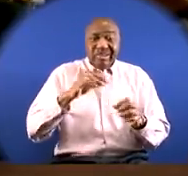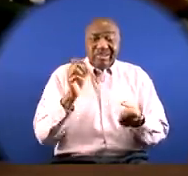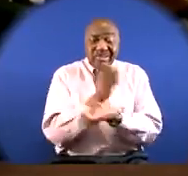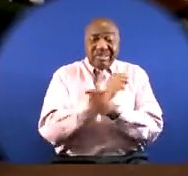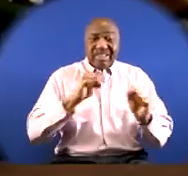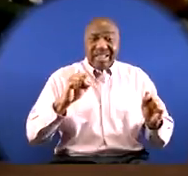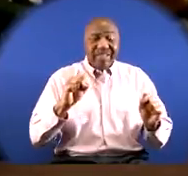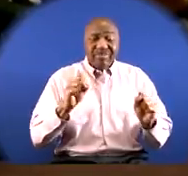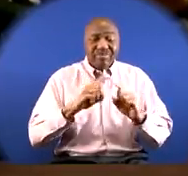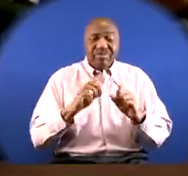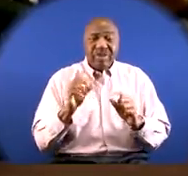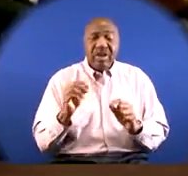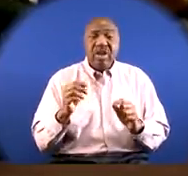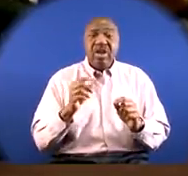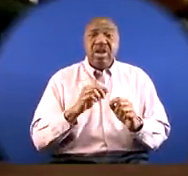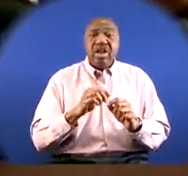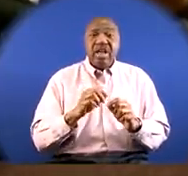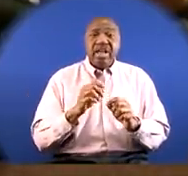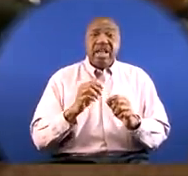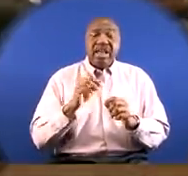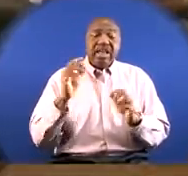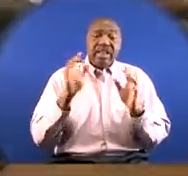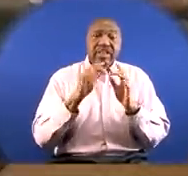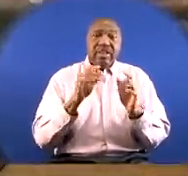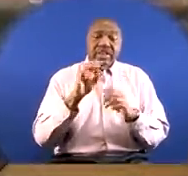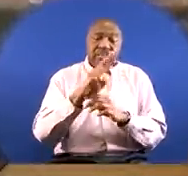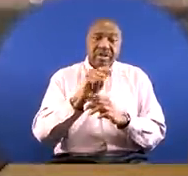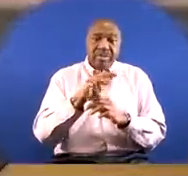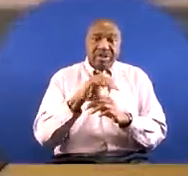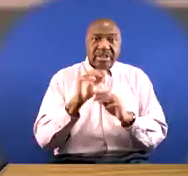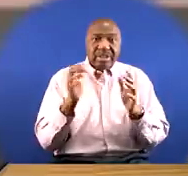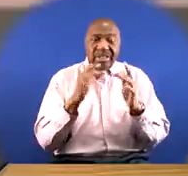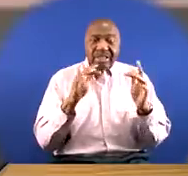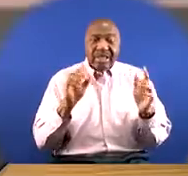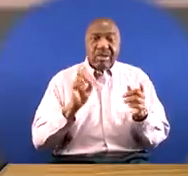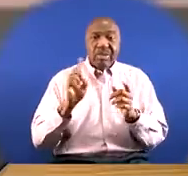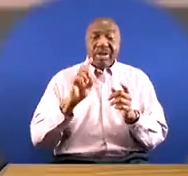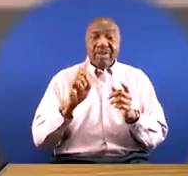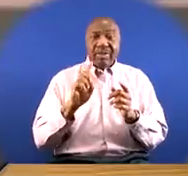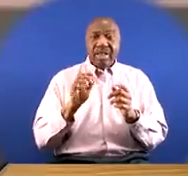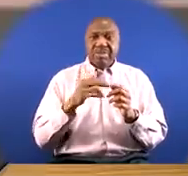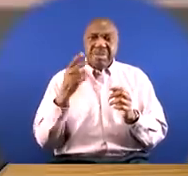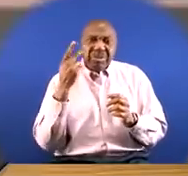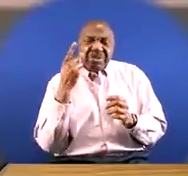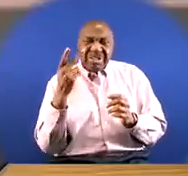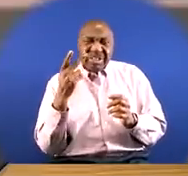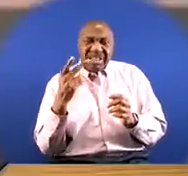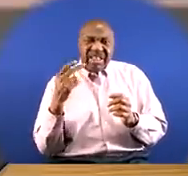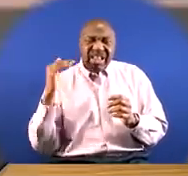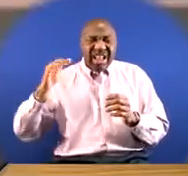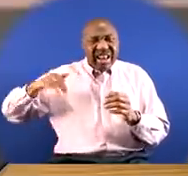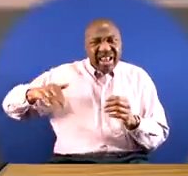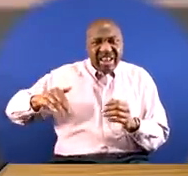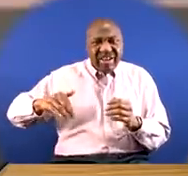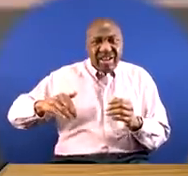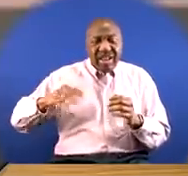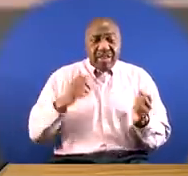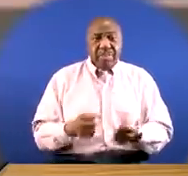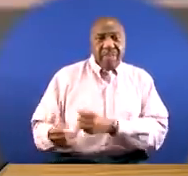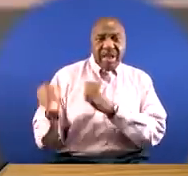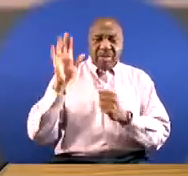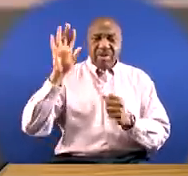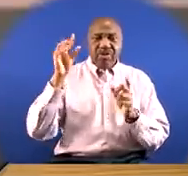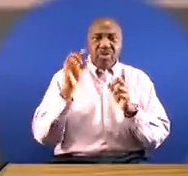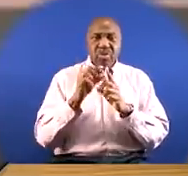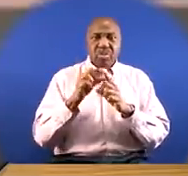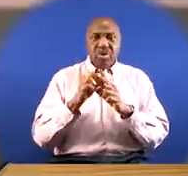not just today, but Wheeler Wherever family and those who will view this days and weeks and months ahead. God, the power of your word, it goes